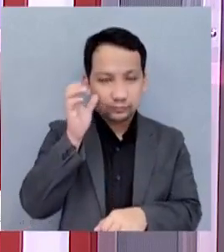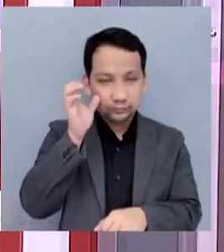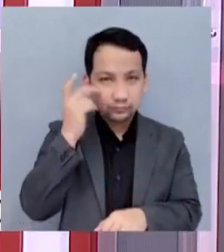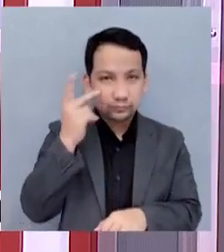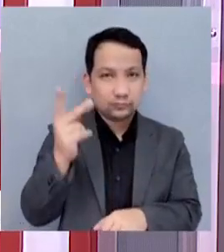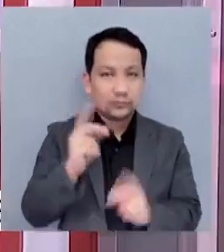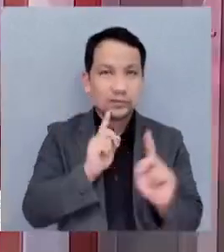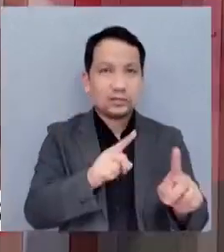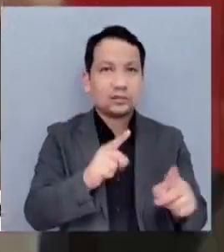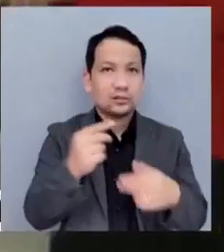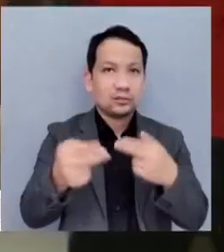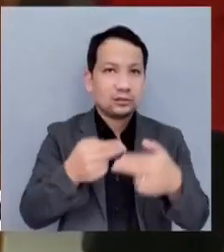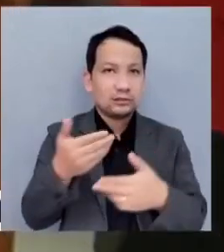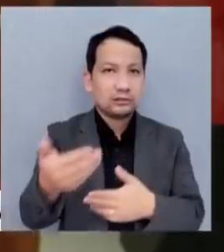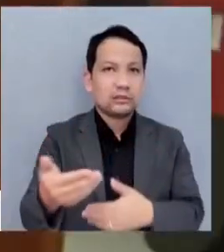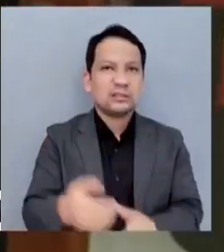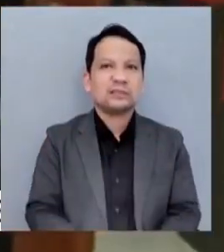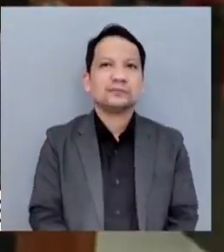report.